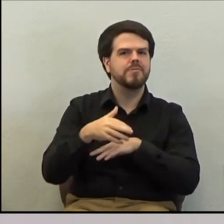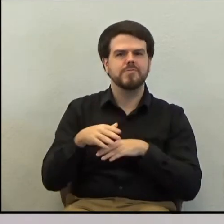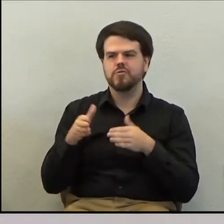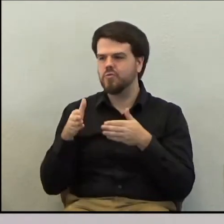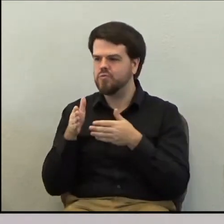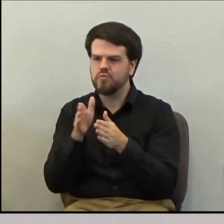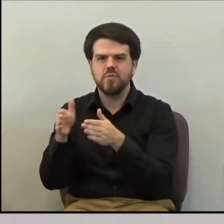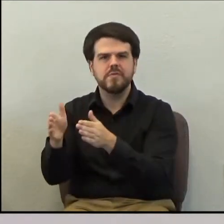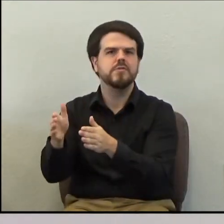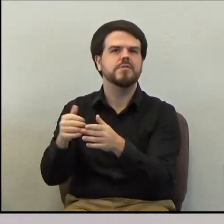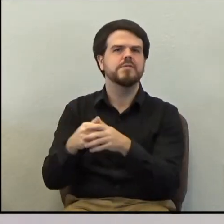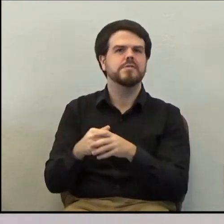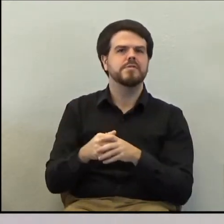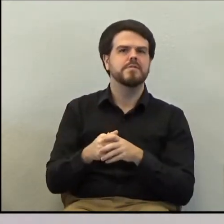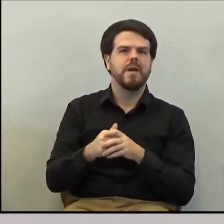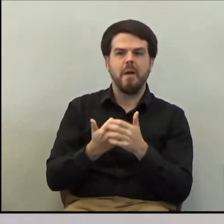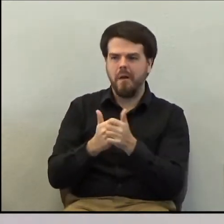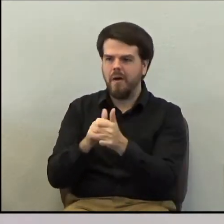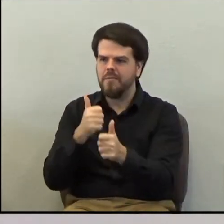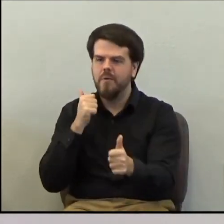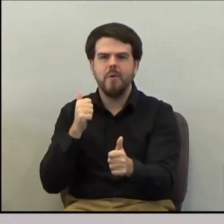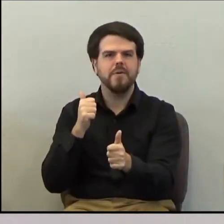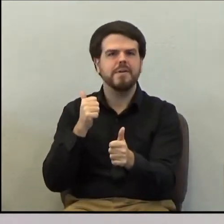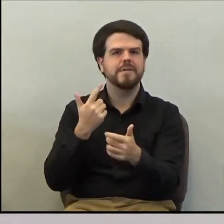watching out for bandits.